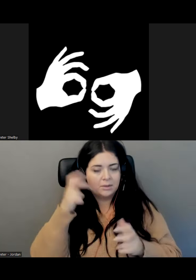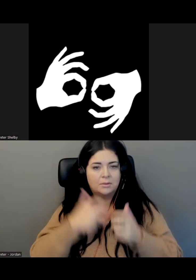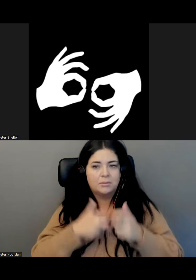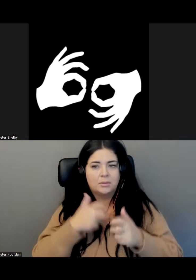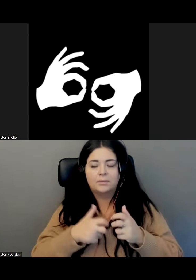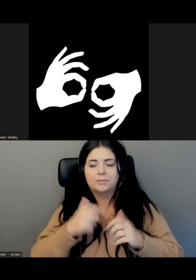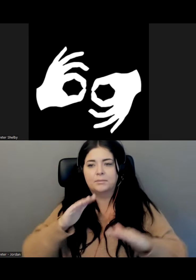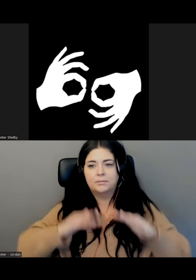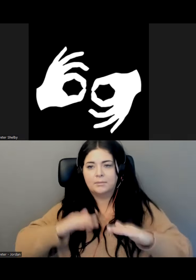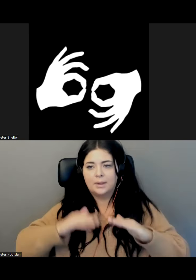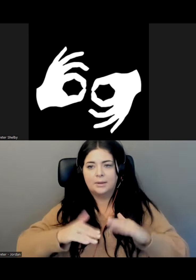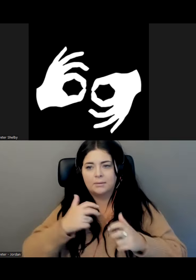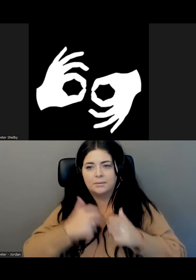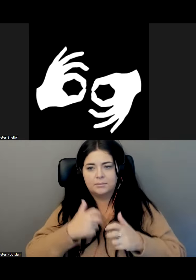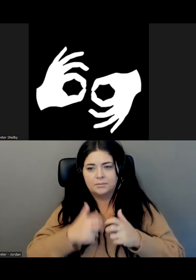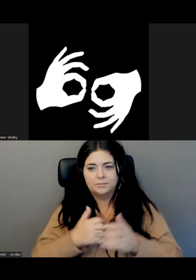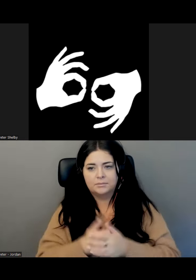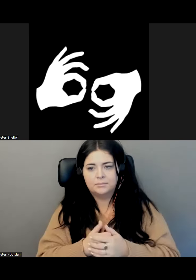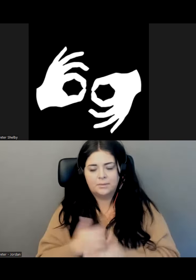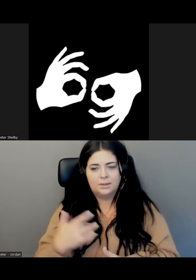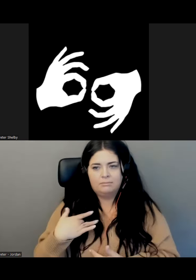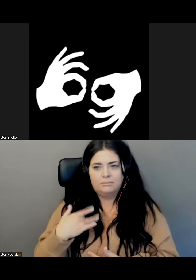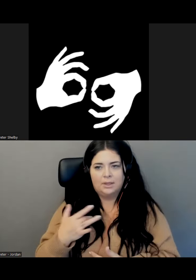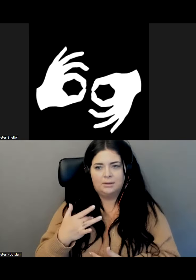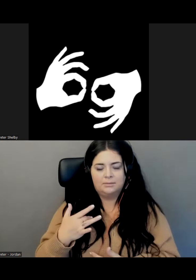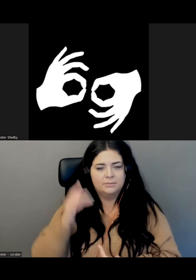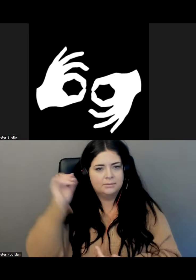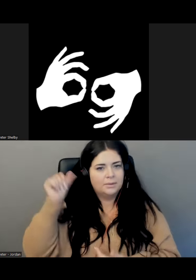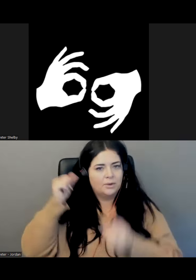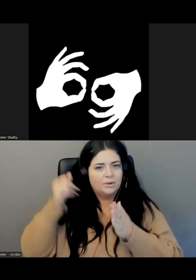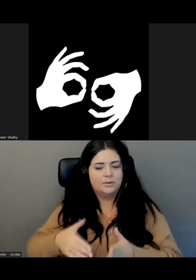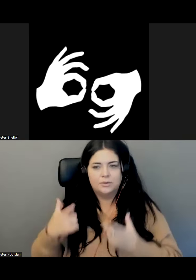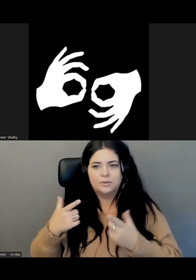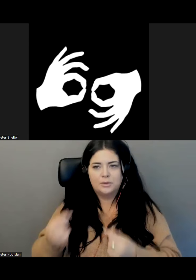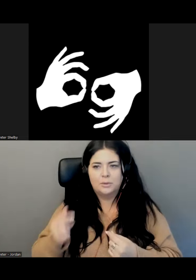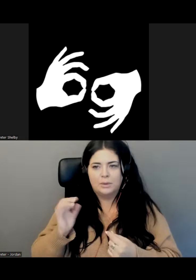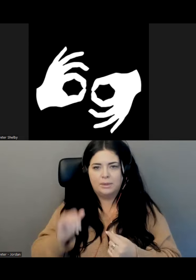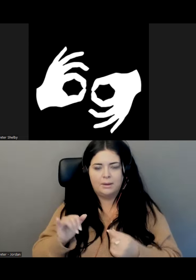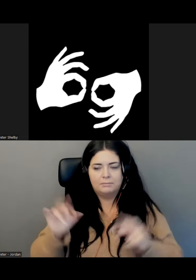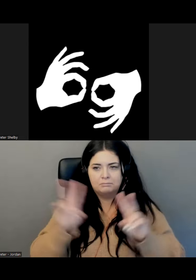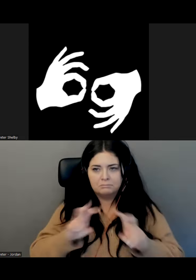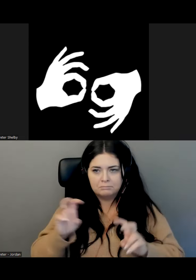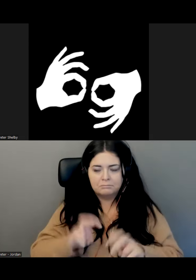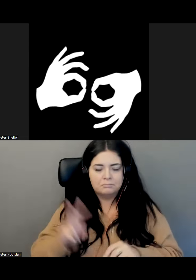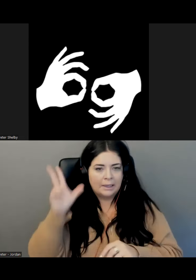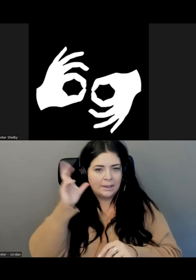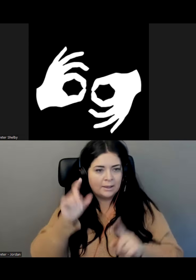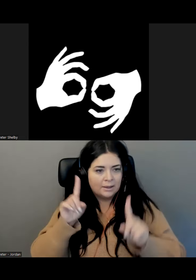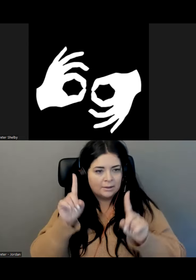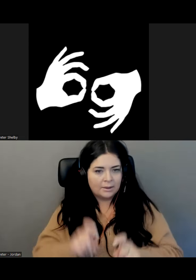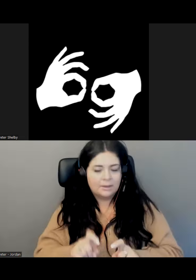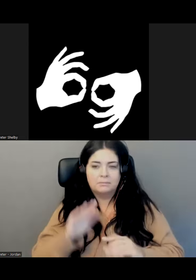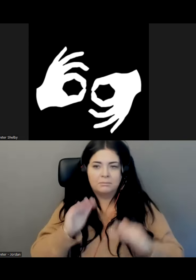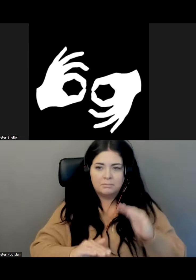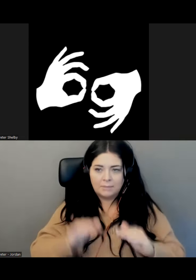that's something we're known for is that assessment and hearing testing and balance